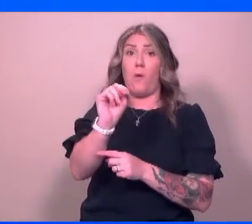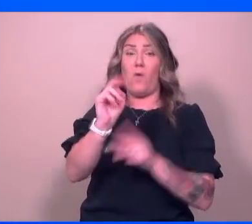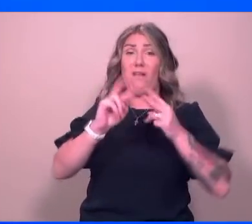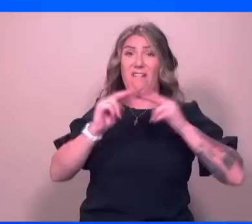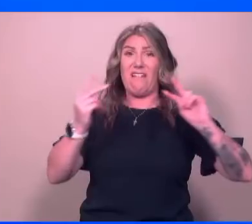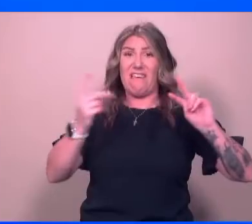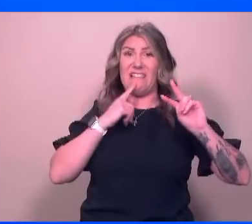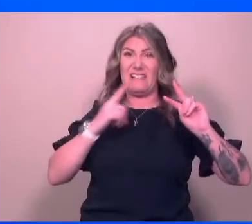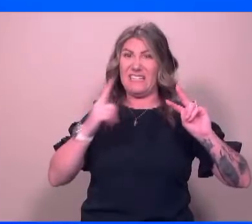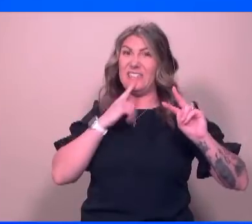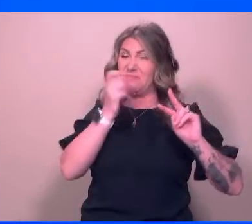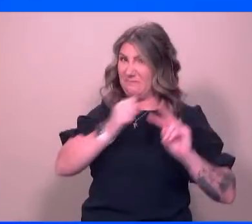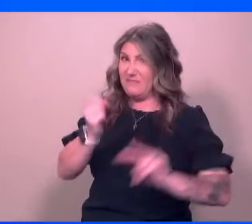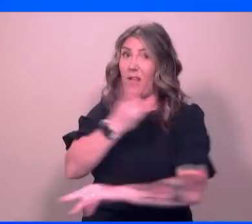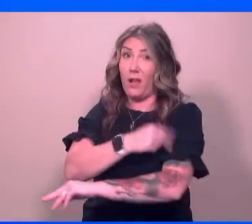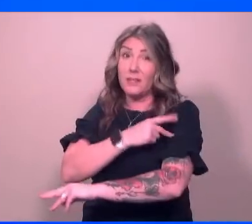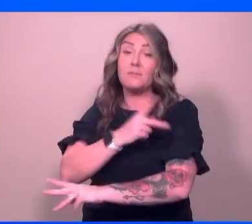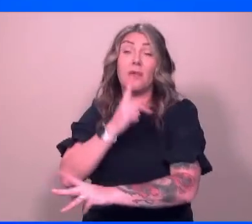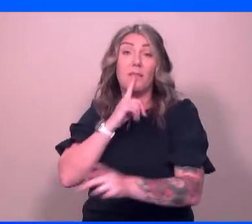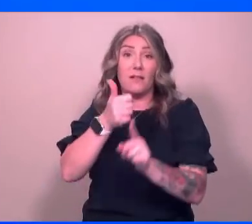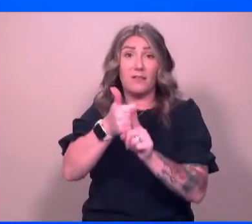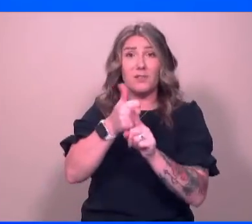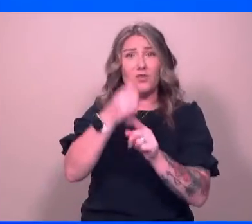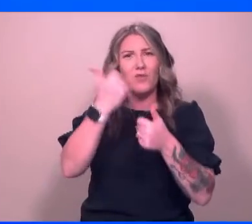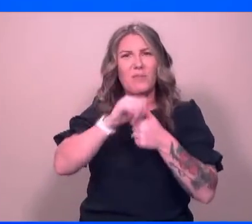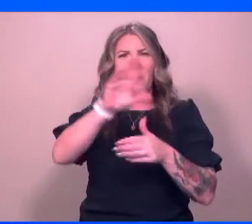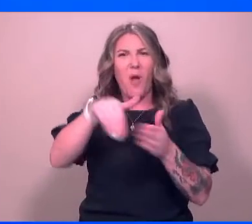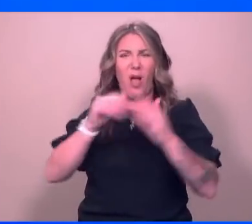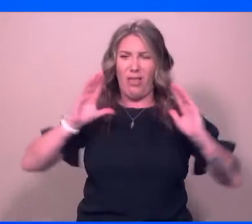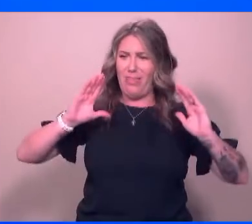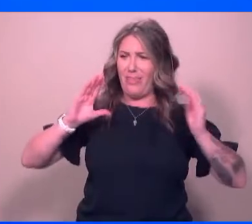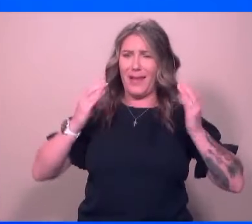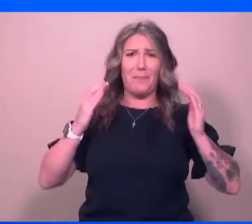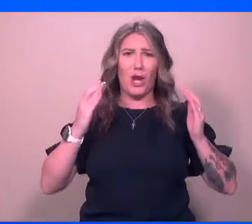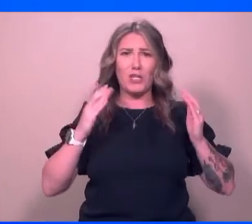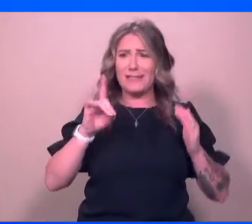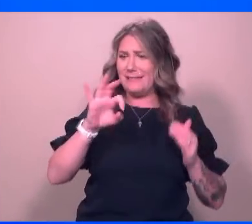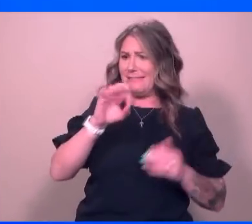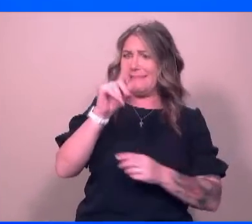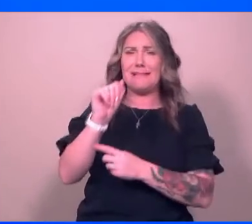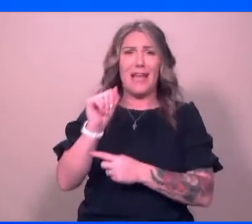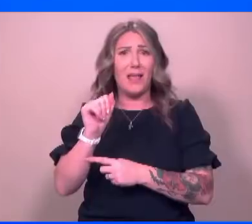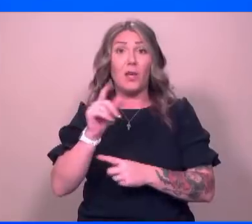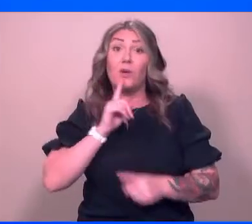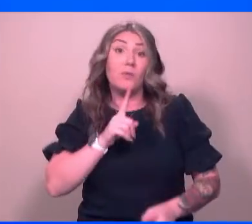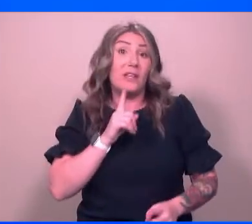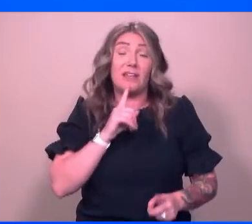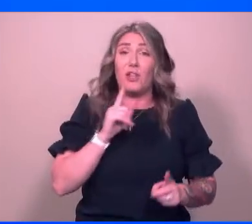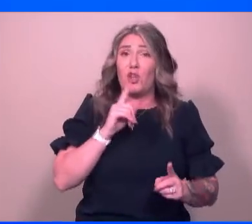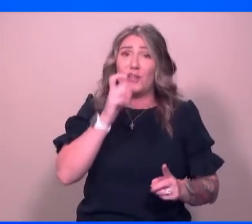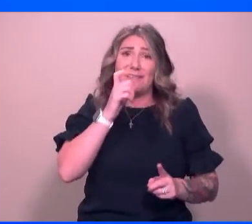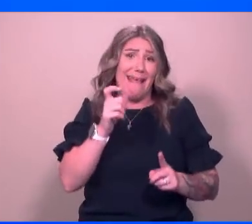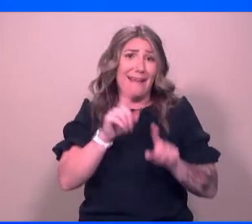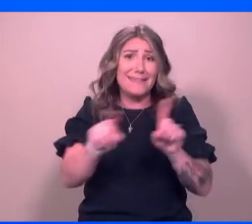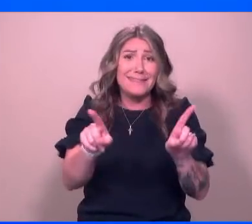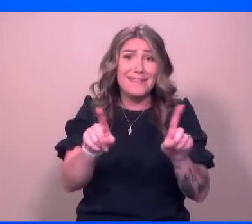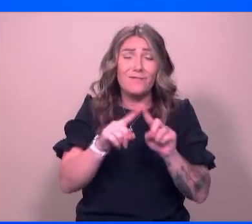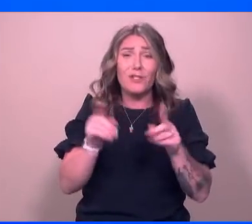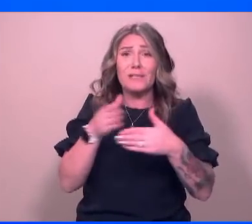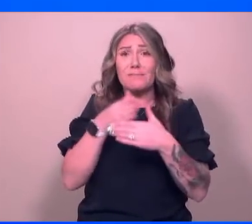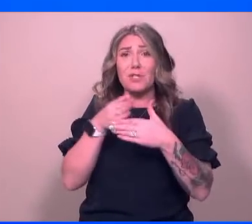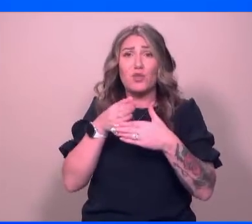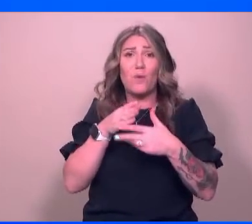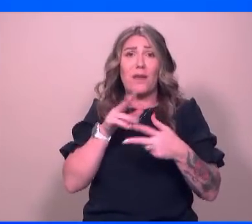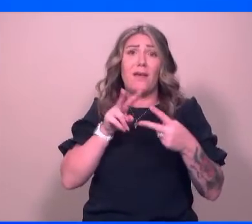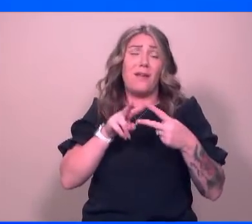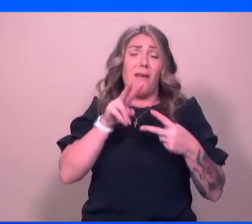at hospitalizing people itself. And so remember, all these comparisons are made to Delta. Intrinsically, there really is not much difference between Omicron